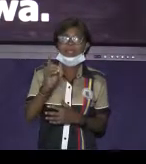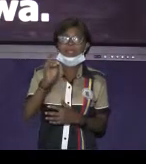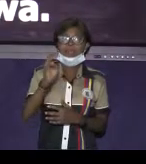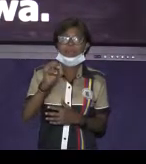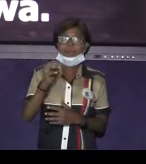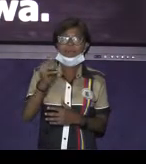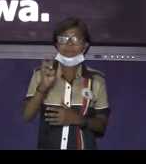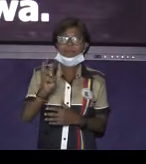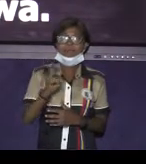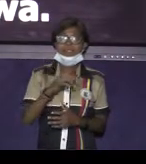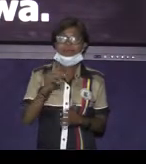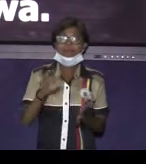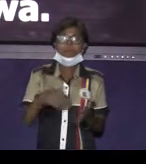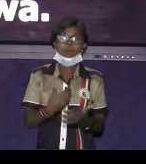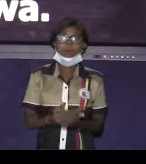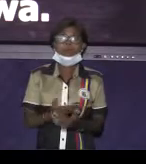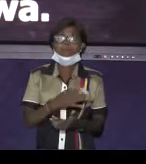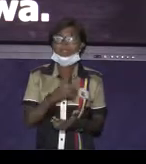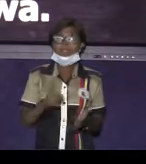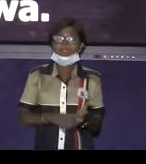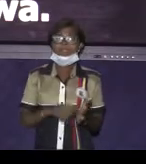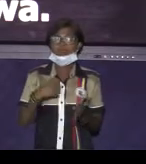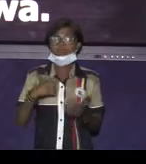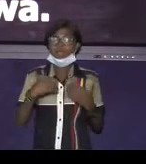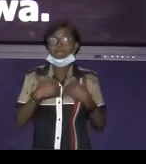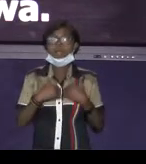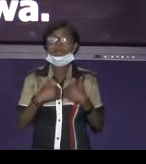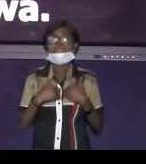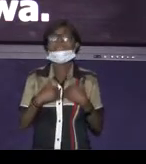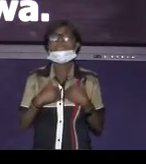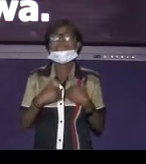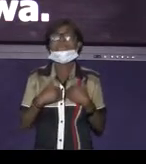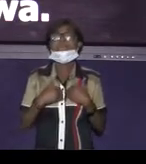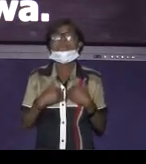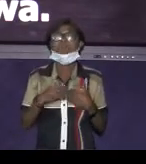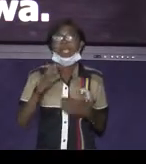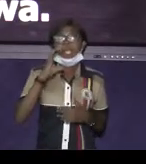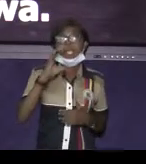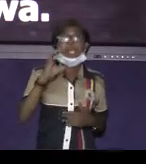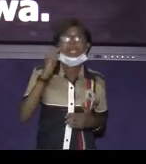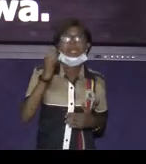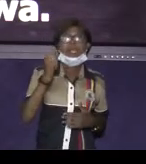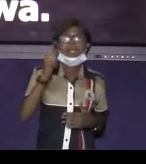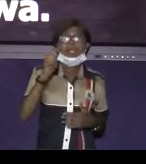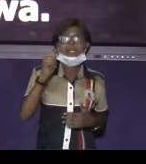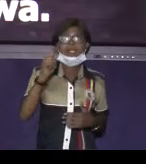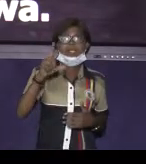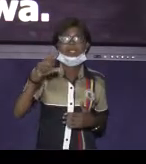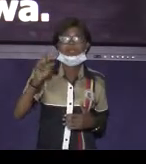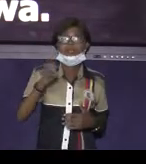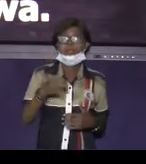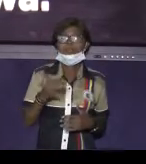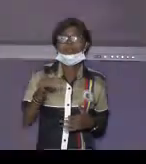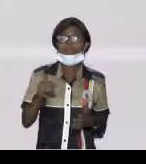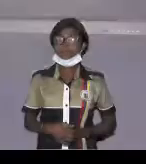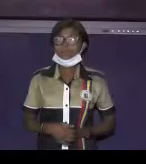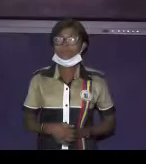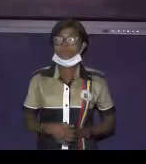So savanna and the cattle, we have them adapted to that